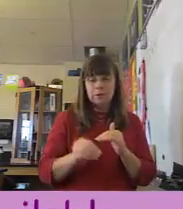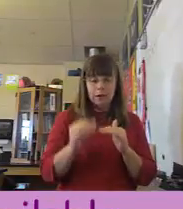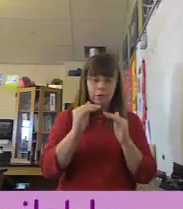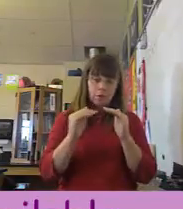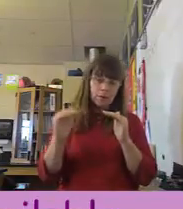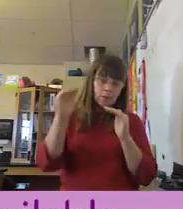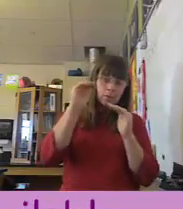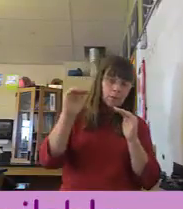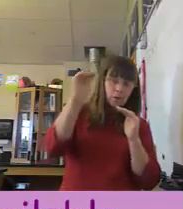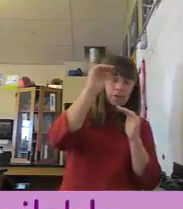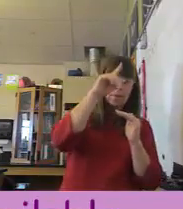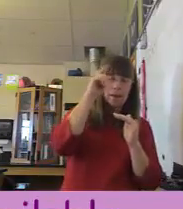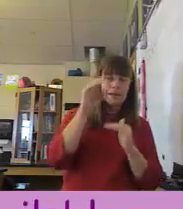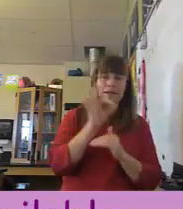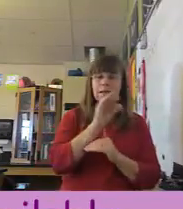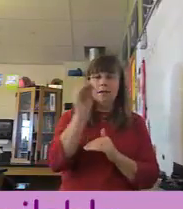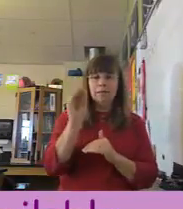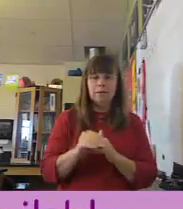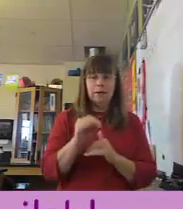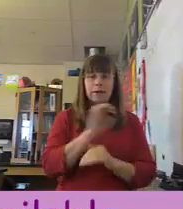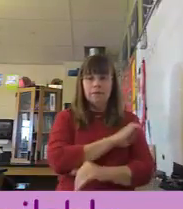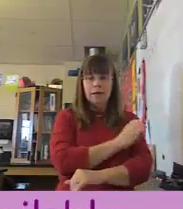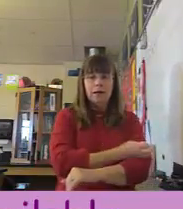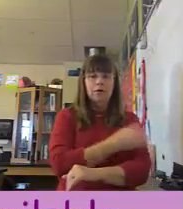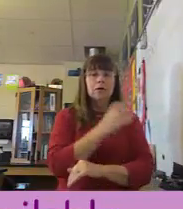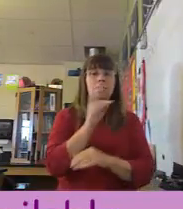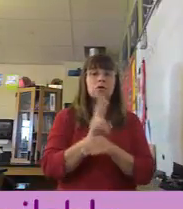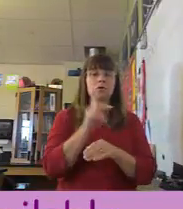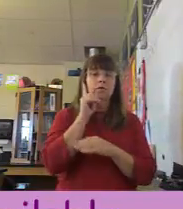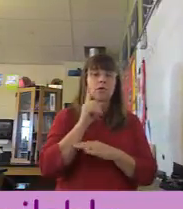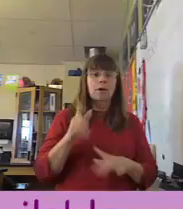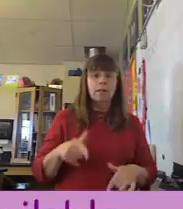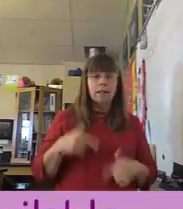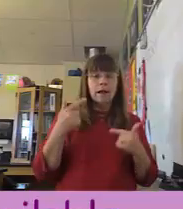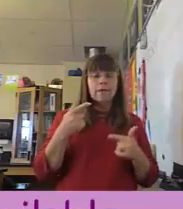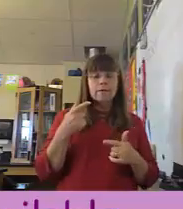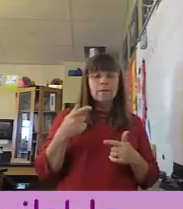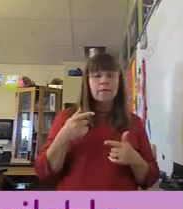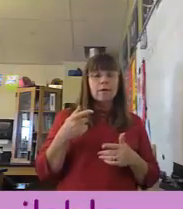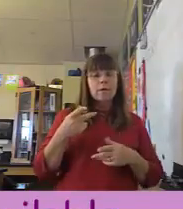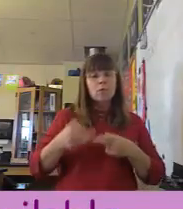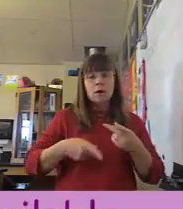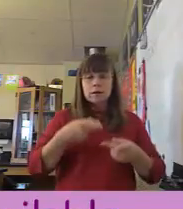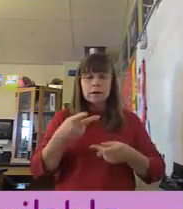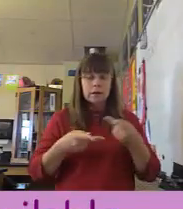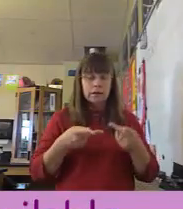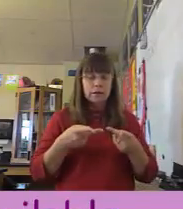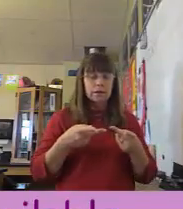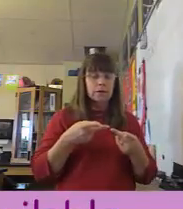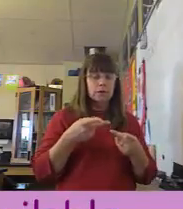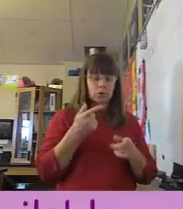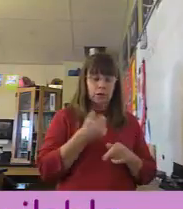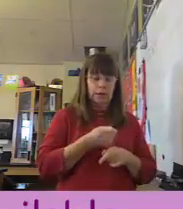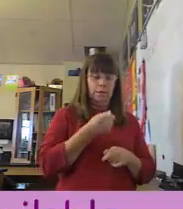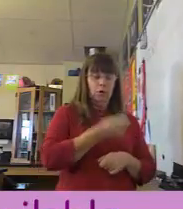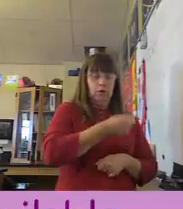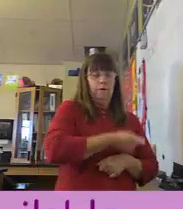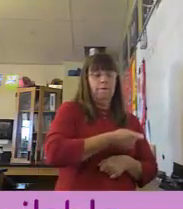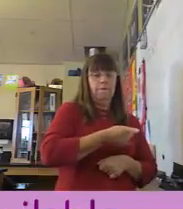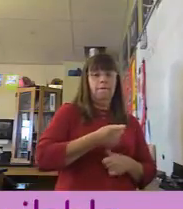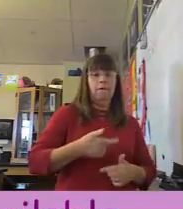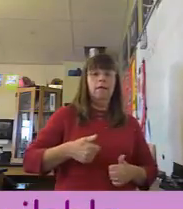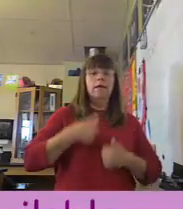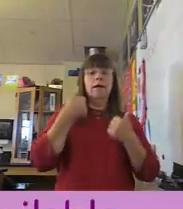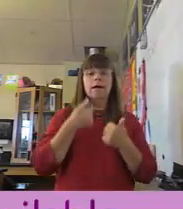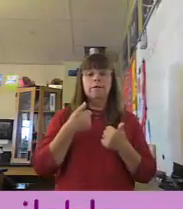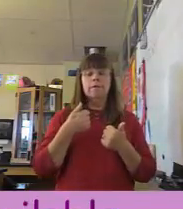up, because 90% of that energy is used for the life processes, or when you get into like mammals that make their